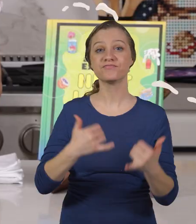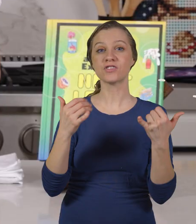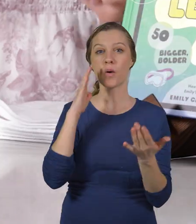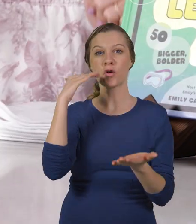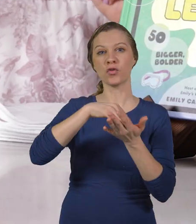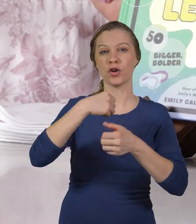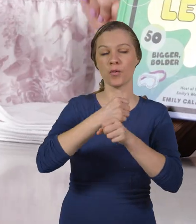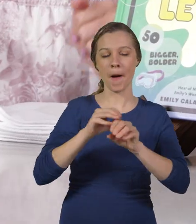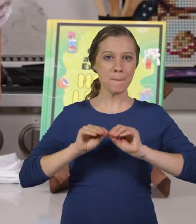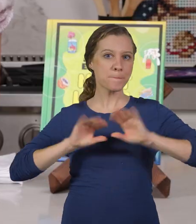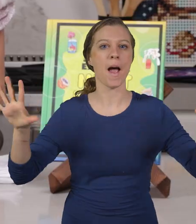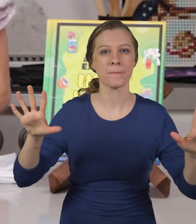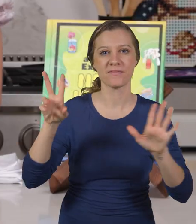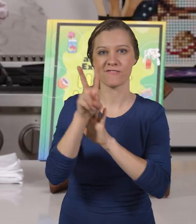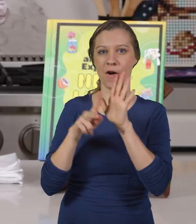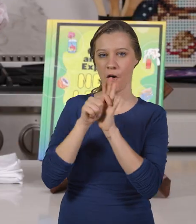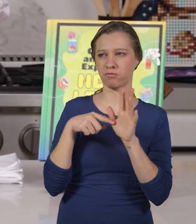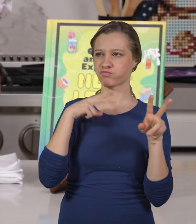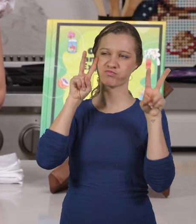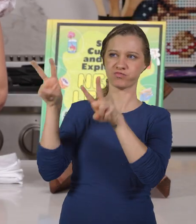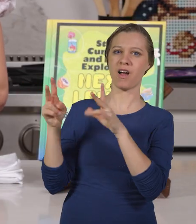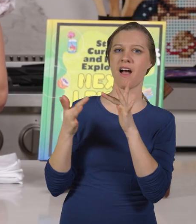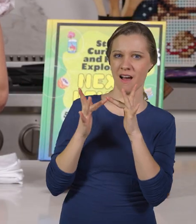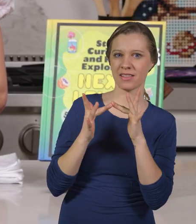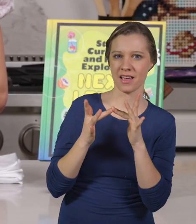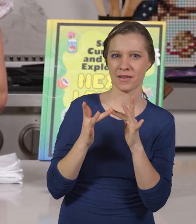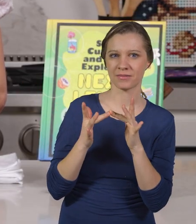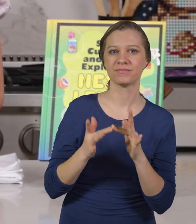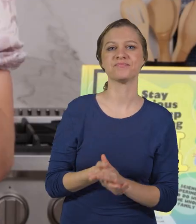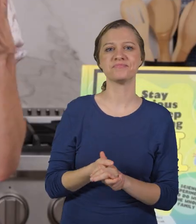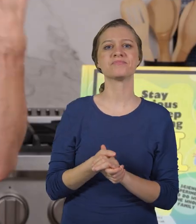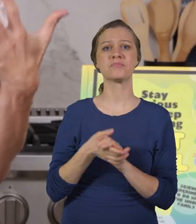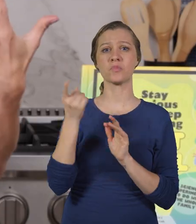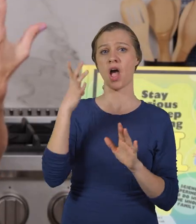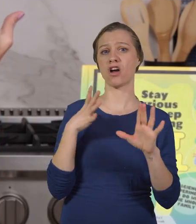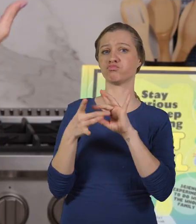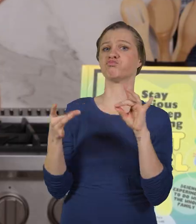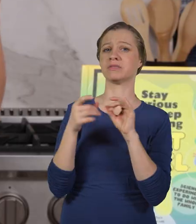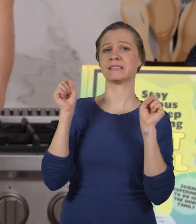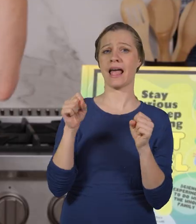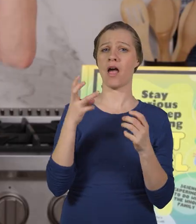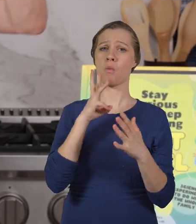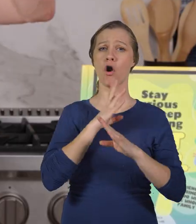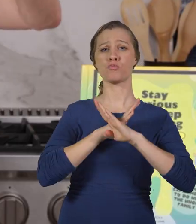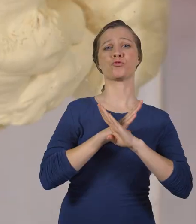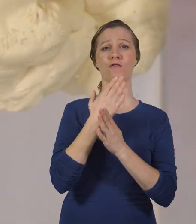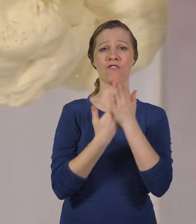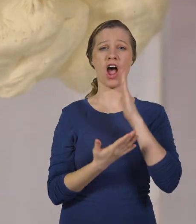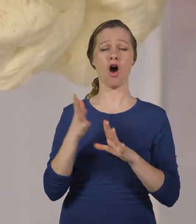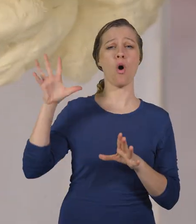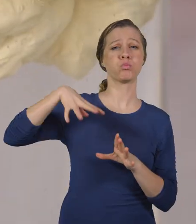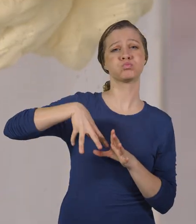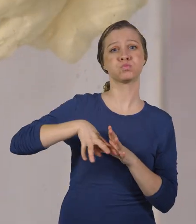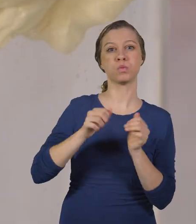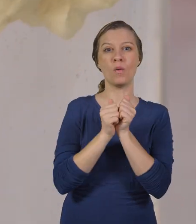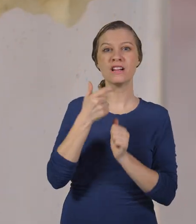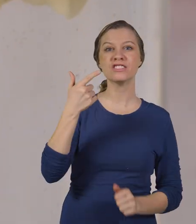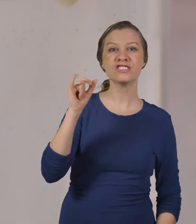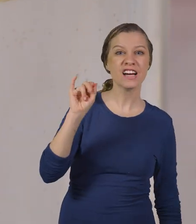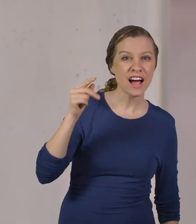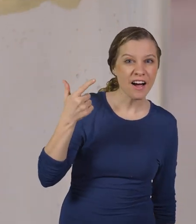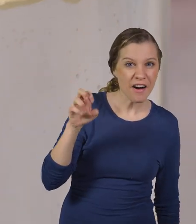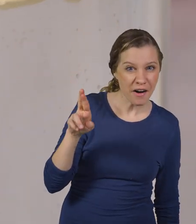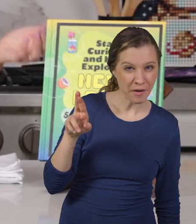Today we are going to recreate a viral video I once saw online. It was this guy saying he could waterproof his hand